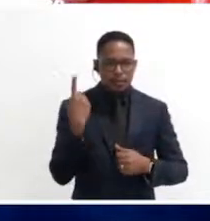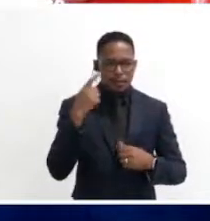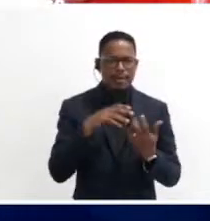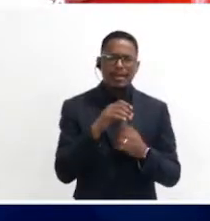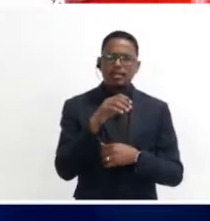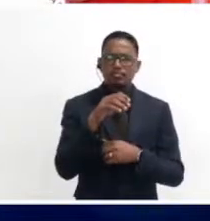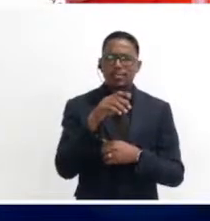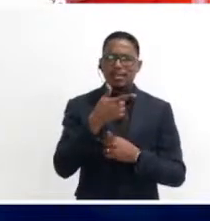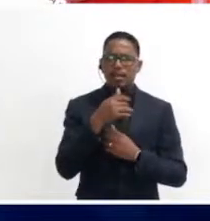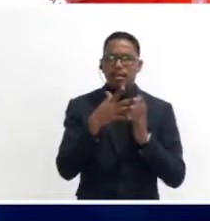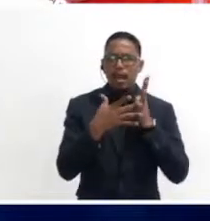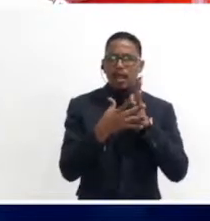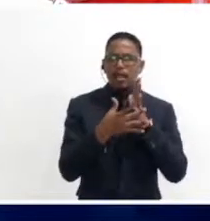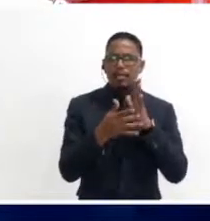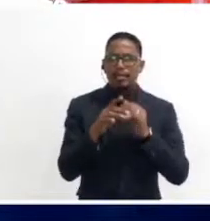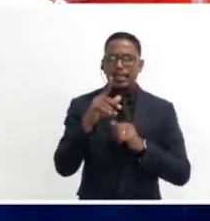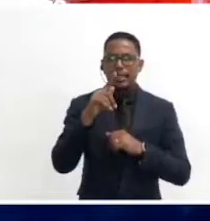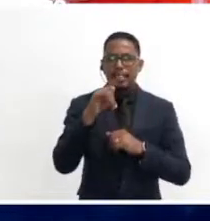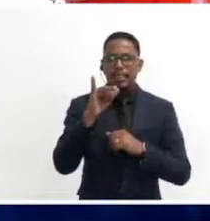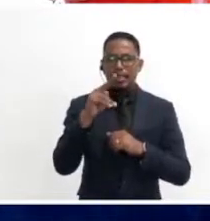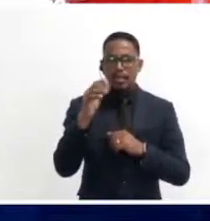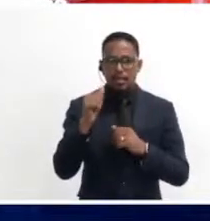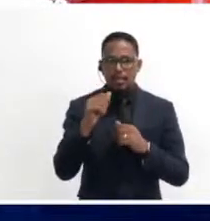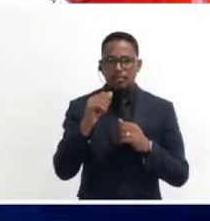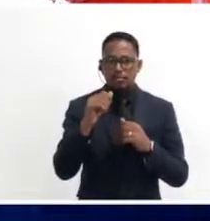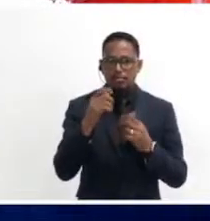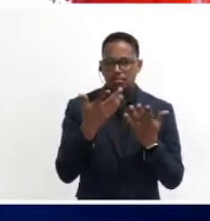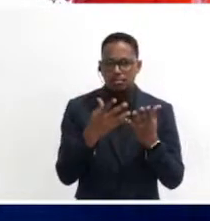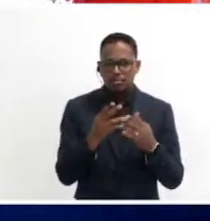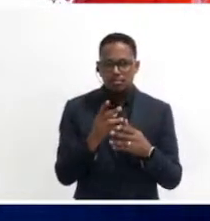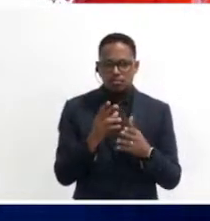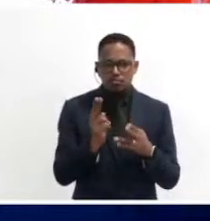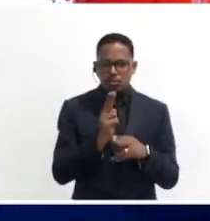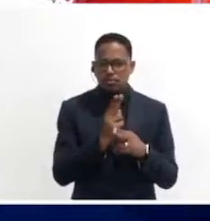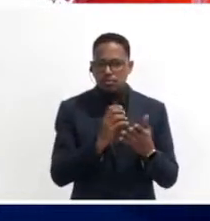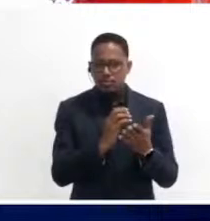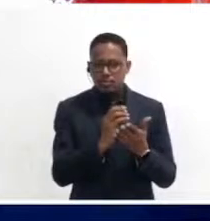for drivers for displays.